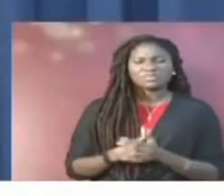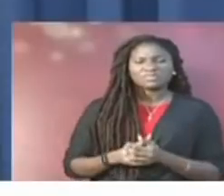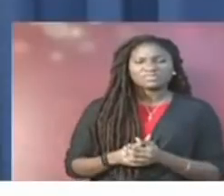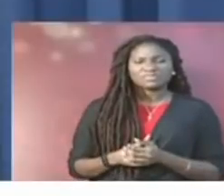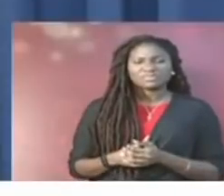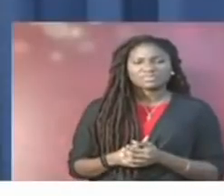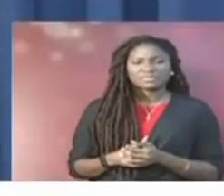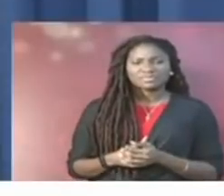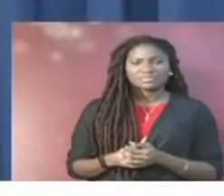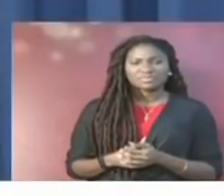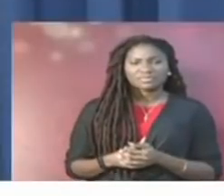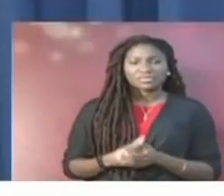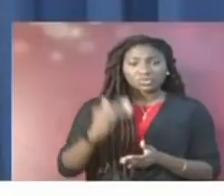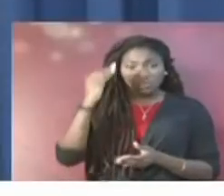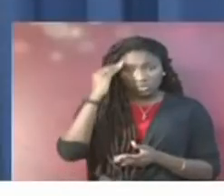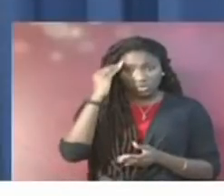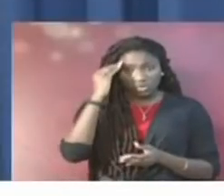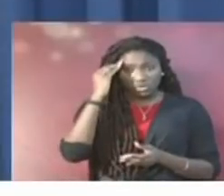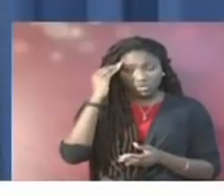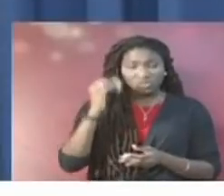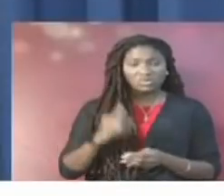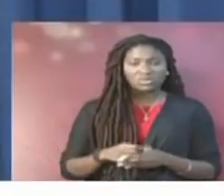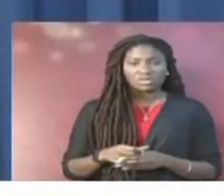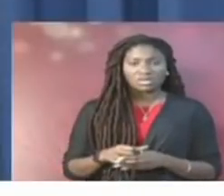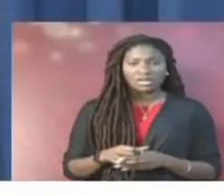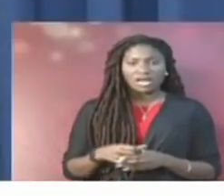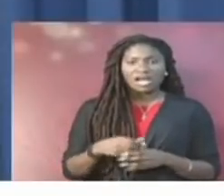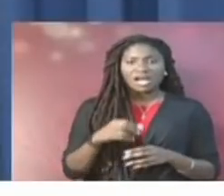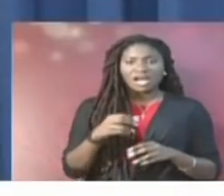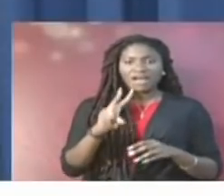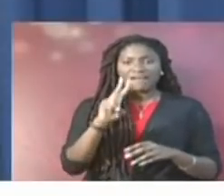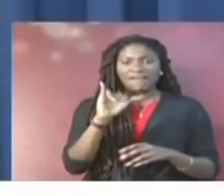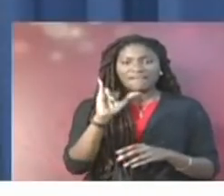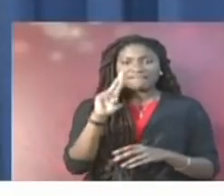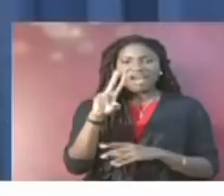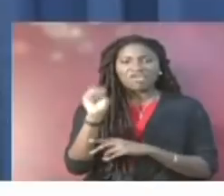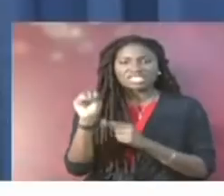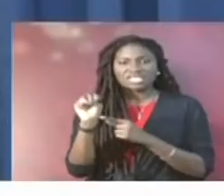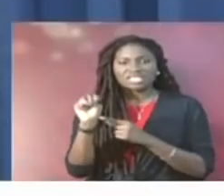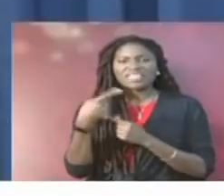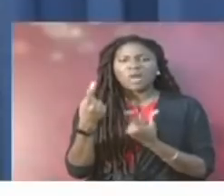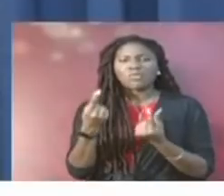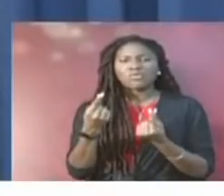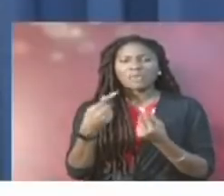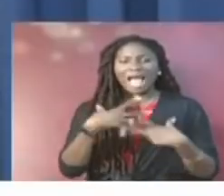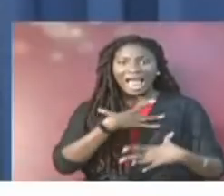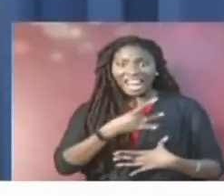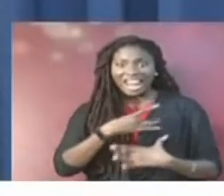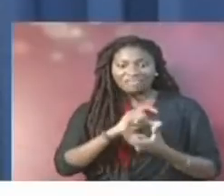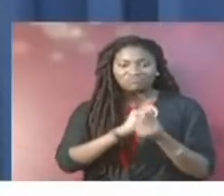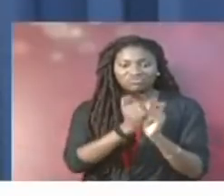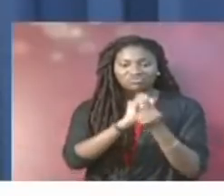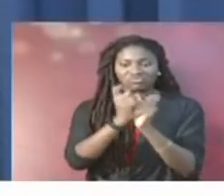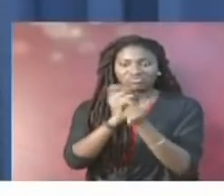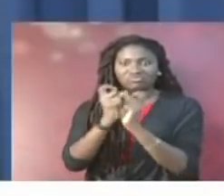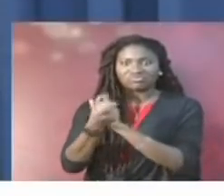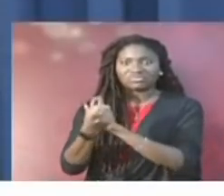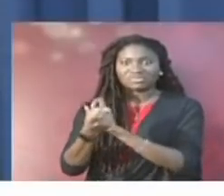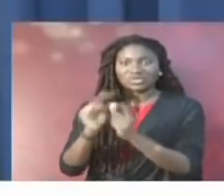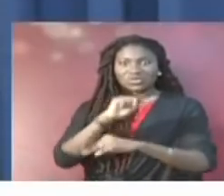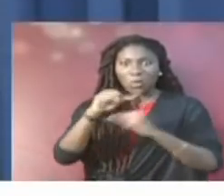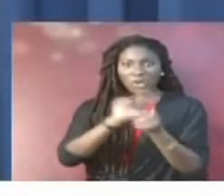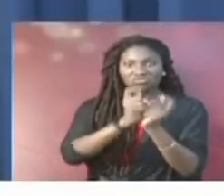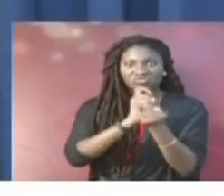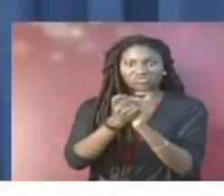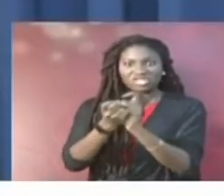is, a virus will survive. The fitter viruses will survive. So when they evolve and they have variants of concern,